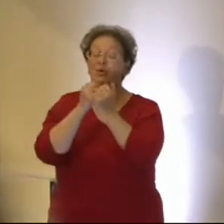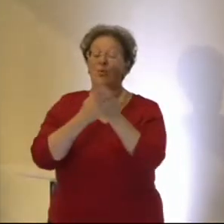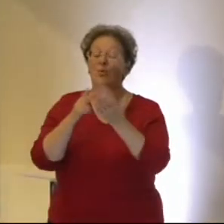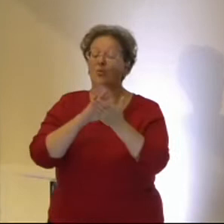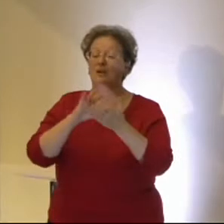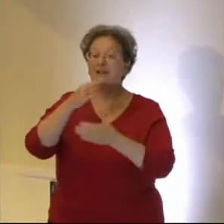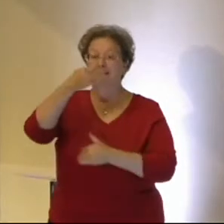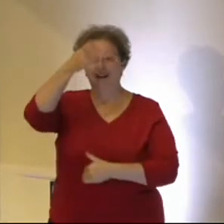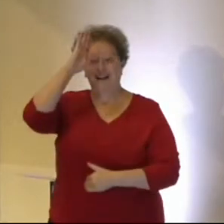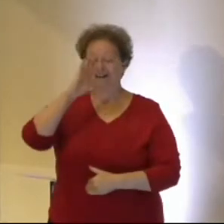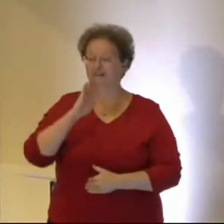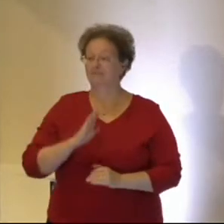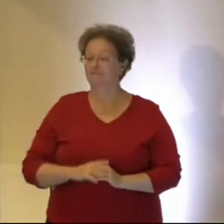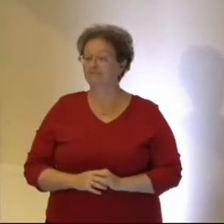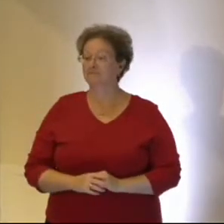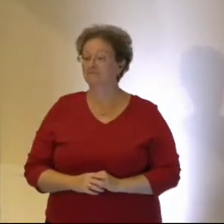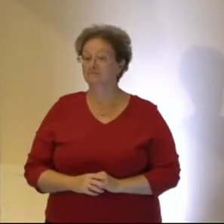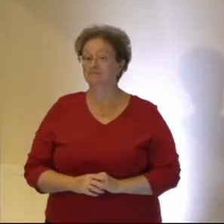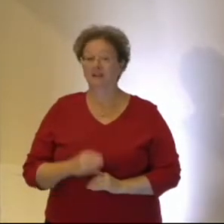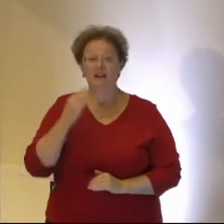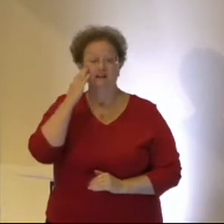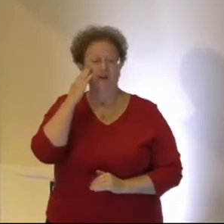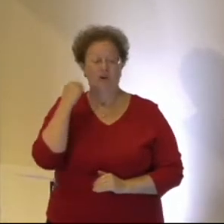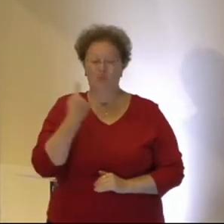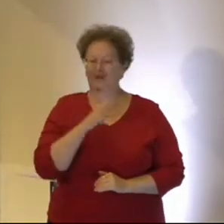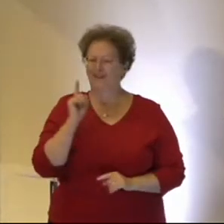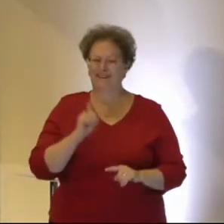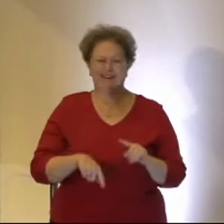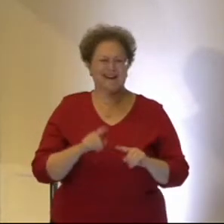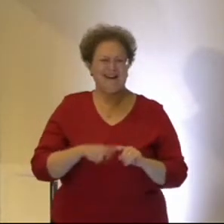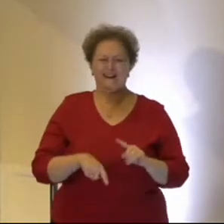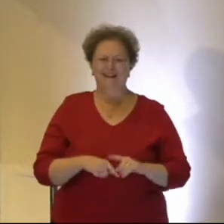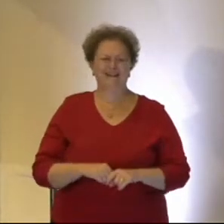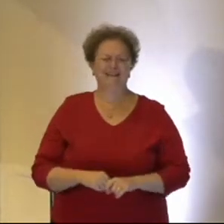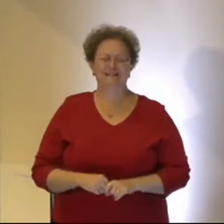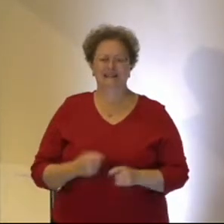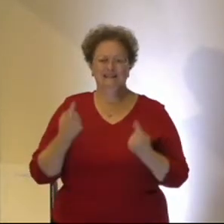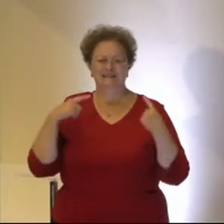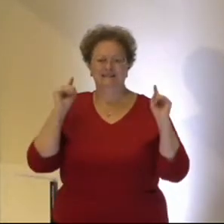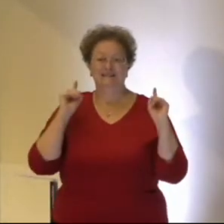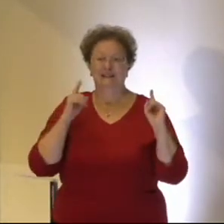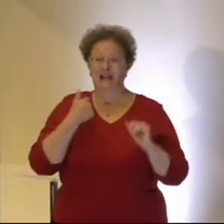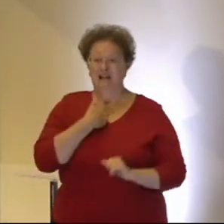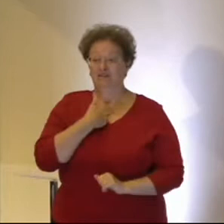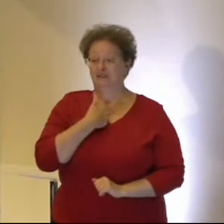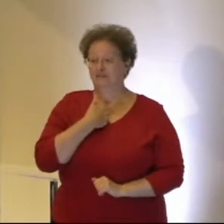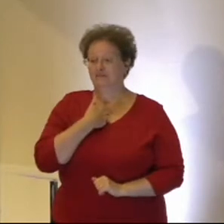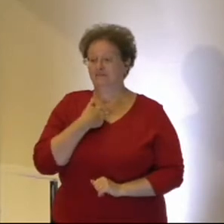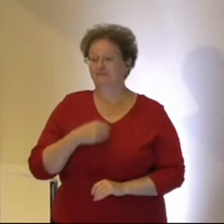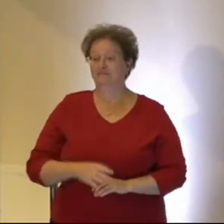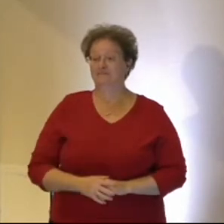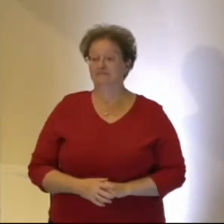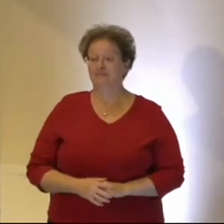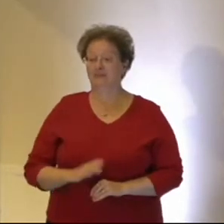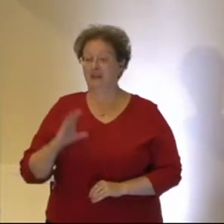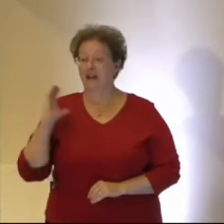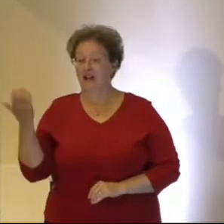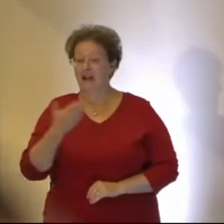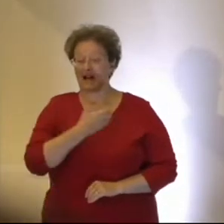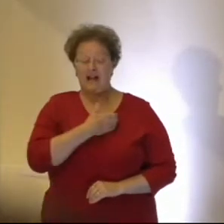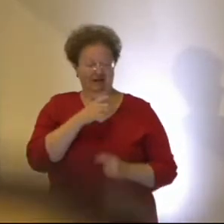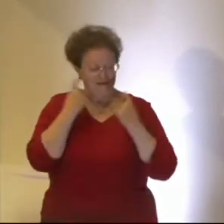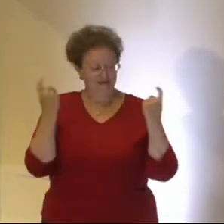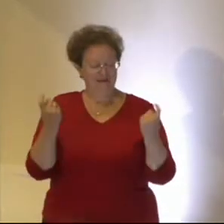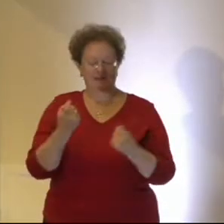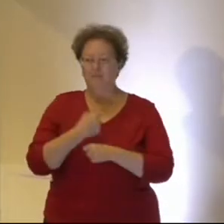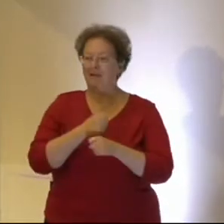God. He knew we could never make it to first base on our own, much less cross home plate. because our sin constantly